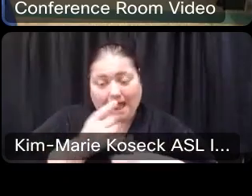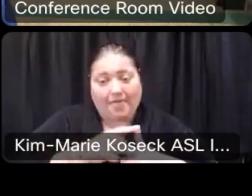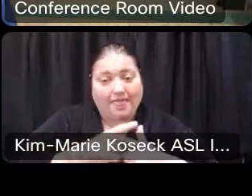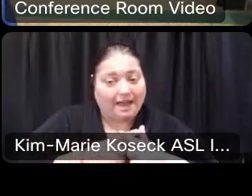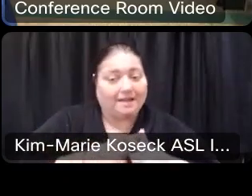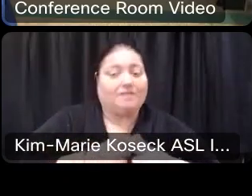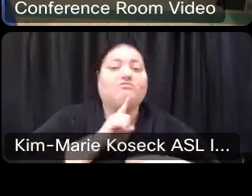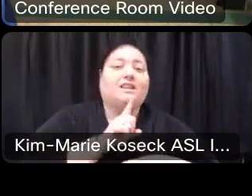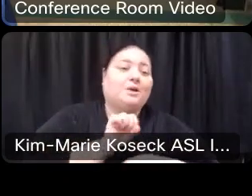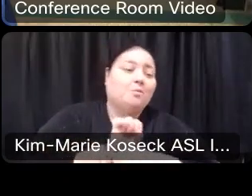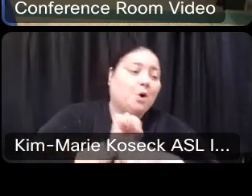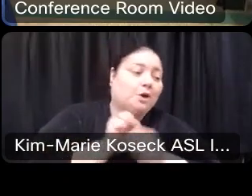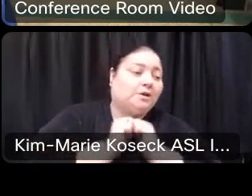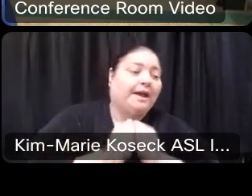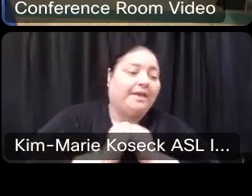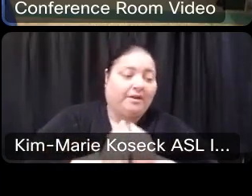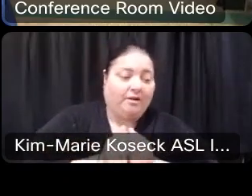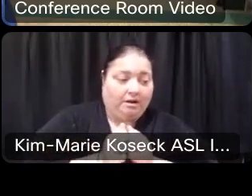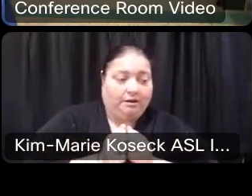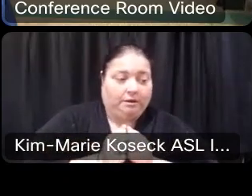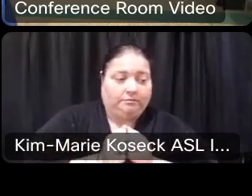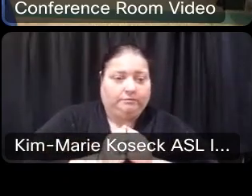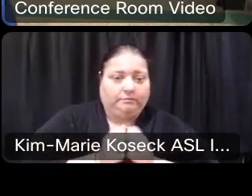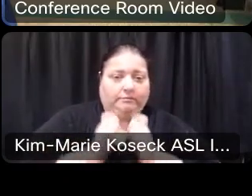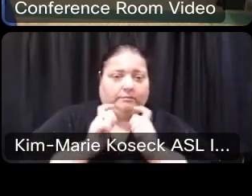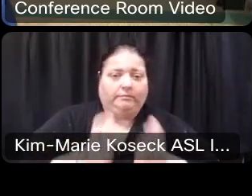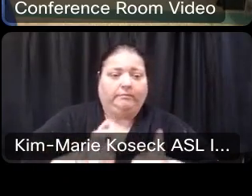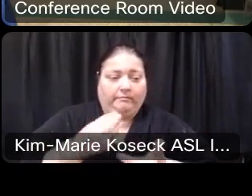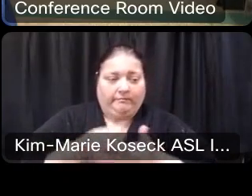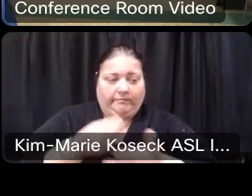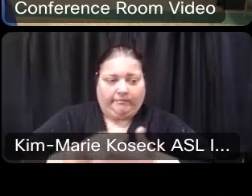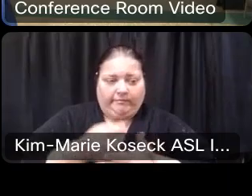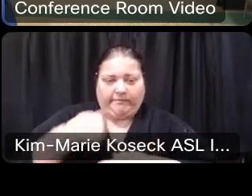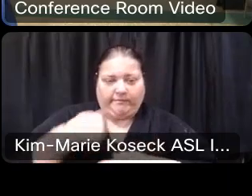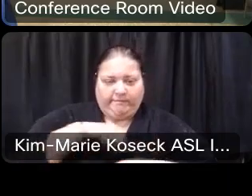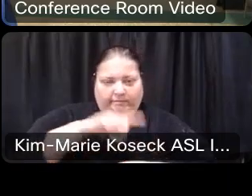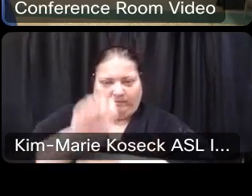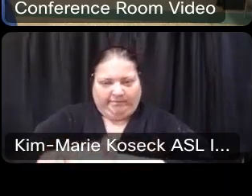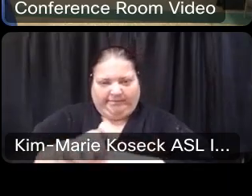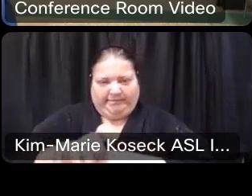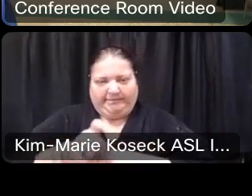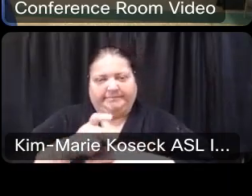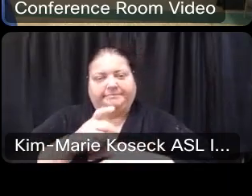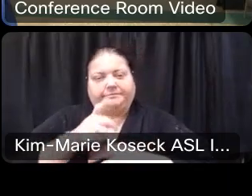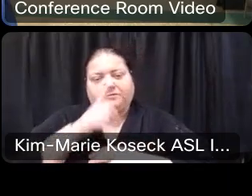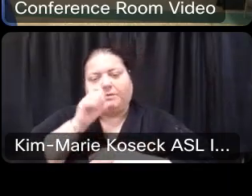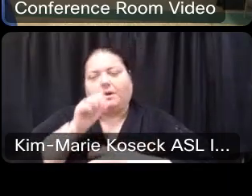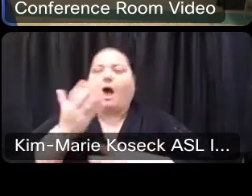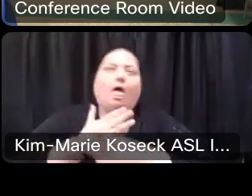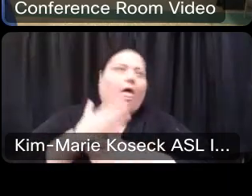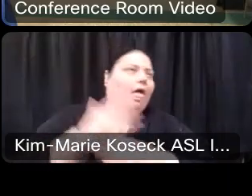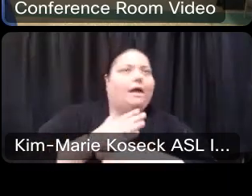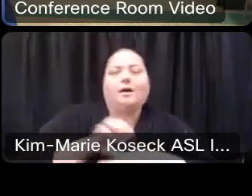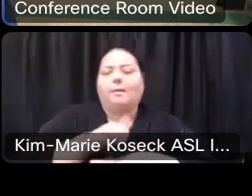work together to give us the money that we need so we don't get harassed or anything by